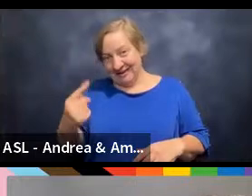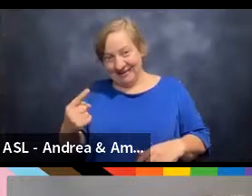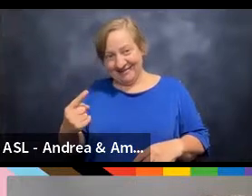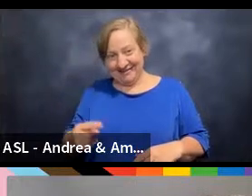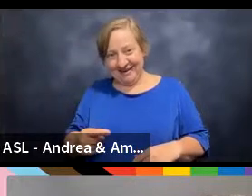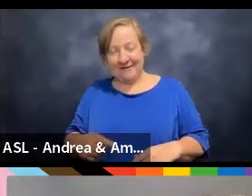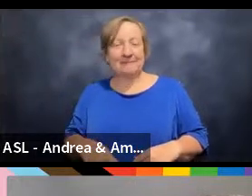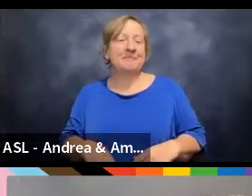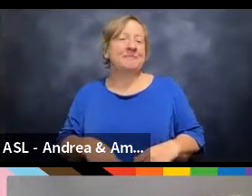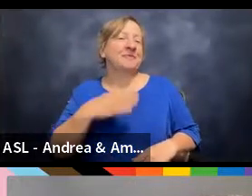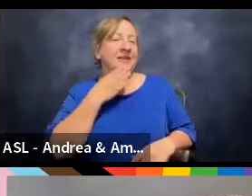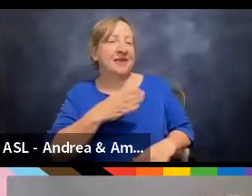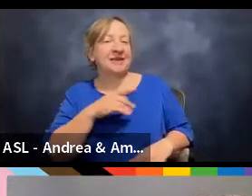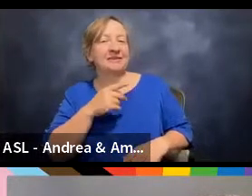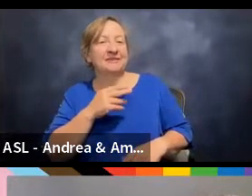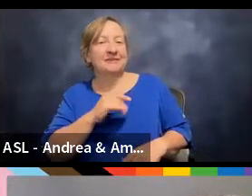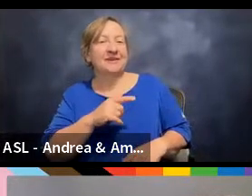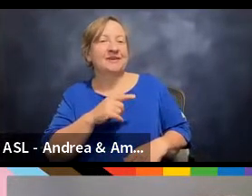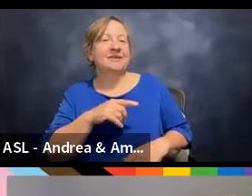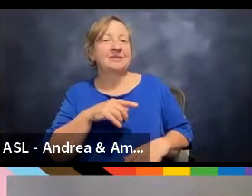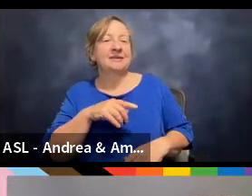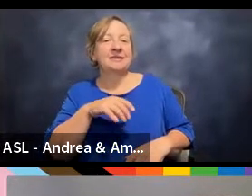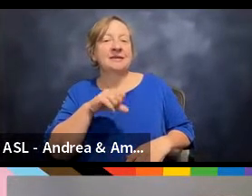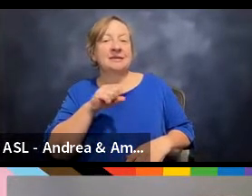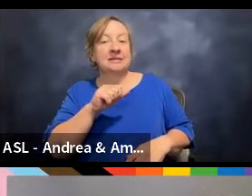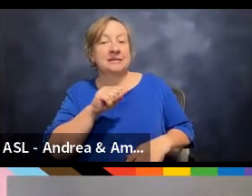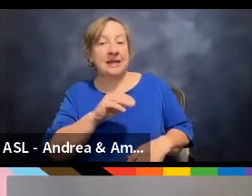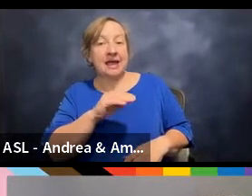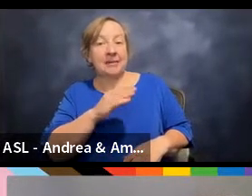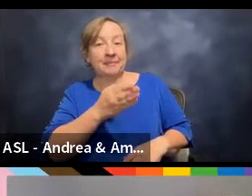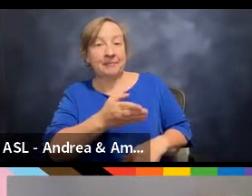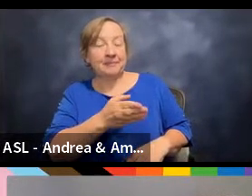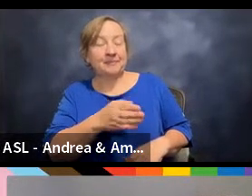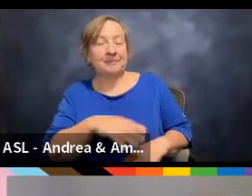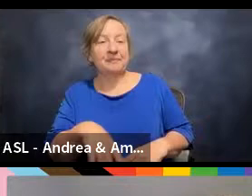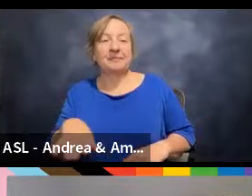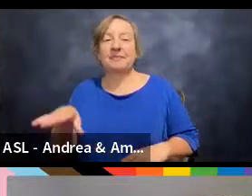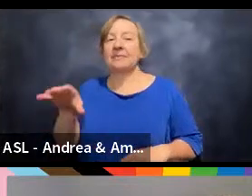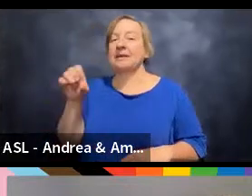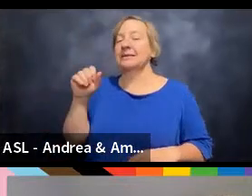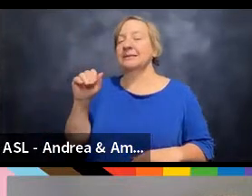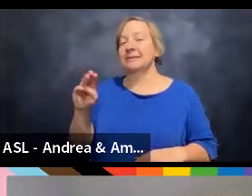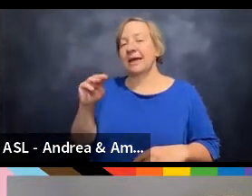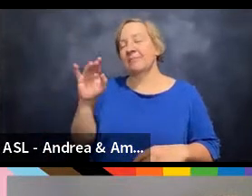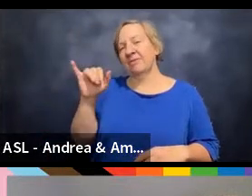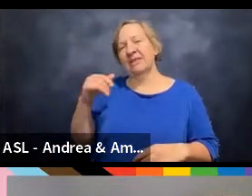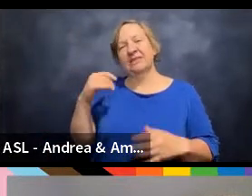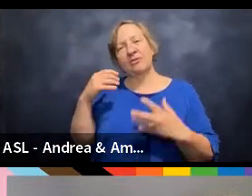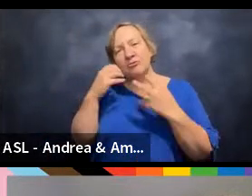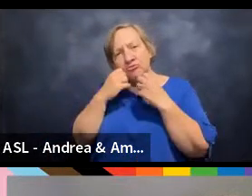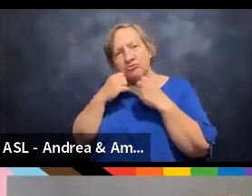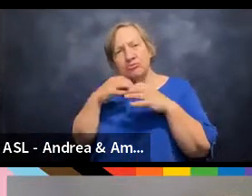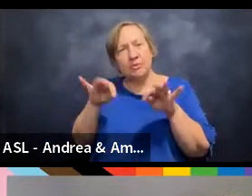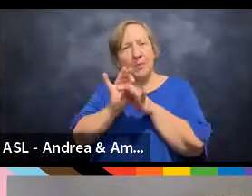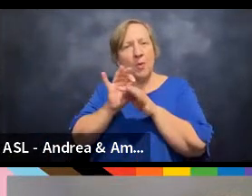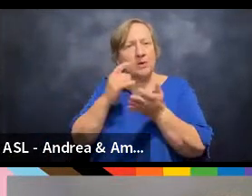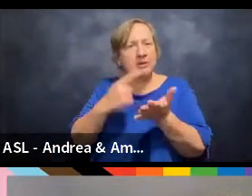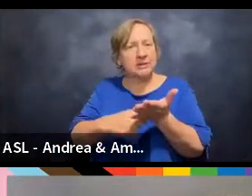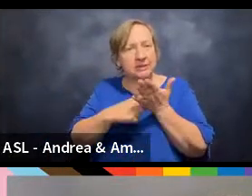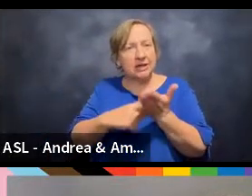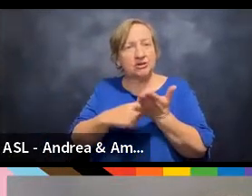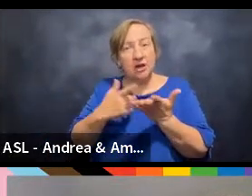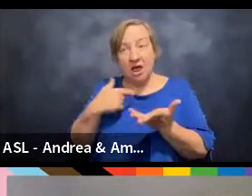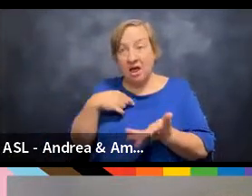Thanks, Bill. Sam? Yeah, I think this is a really incredibly valuable discussion. May I